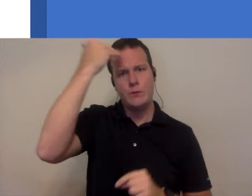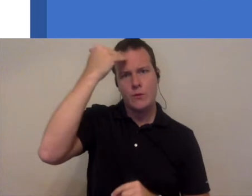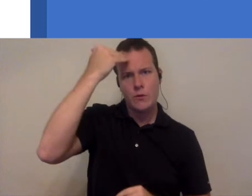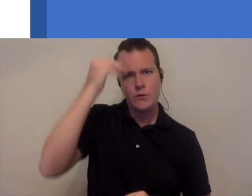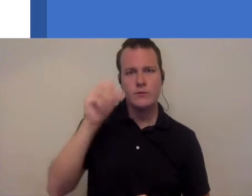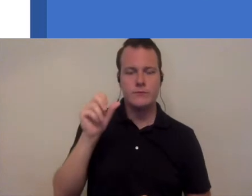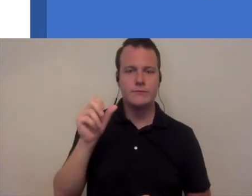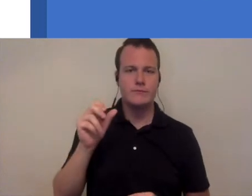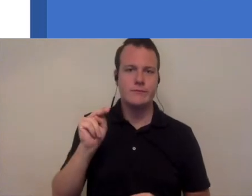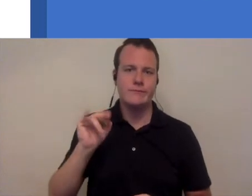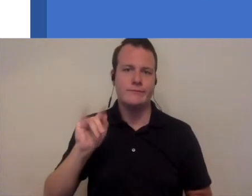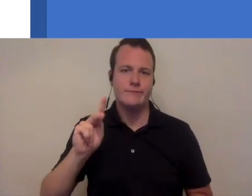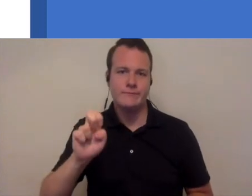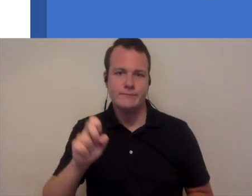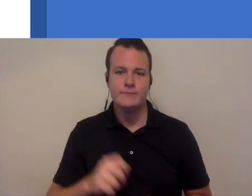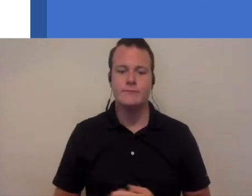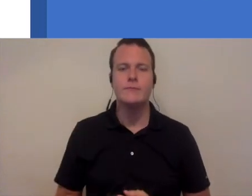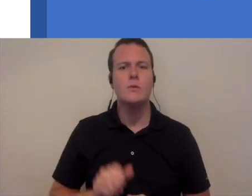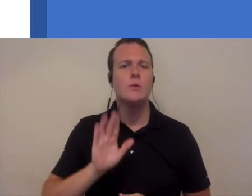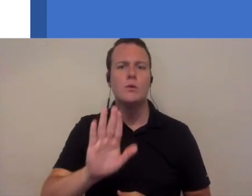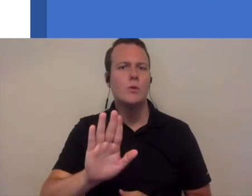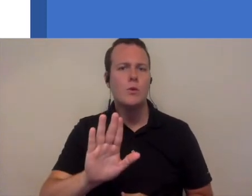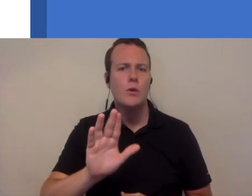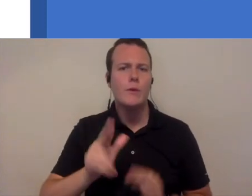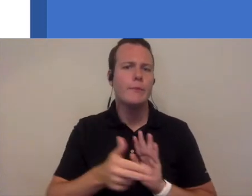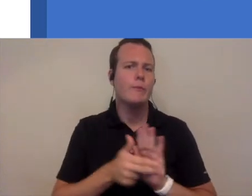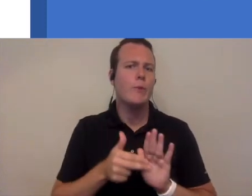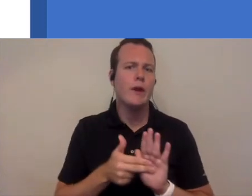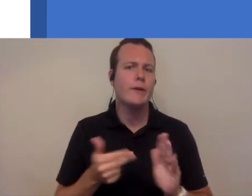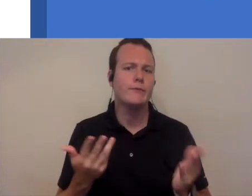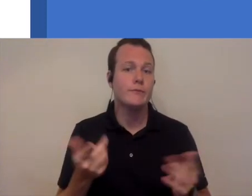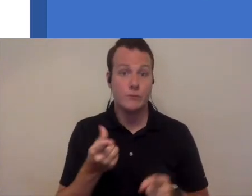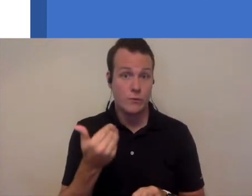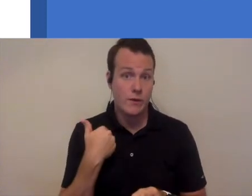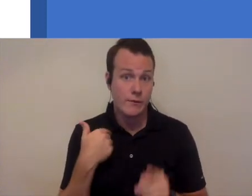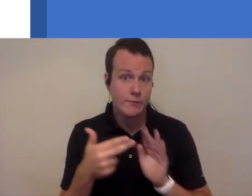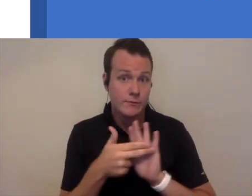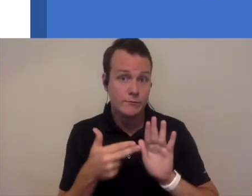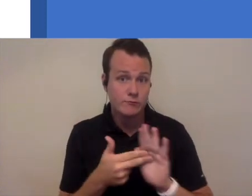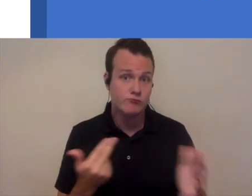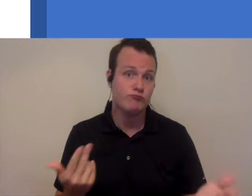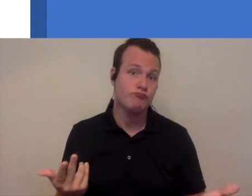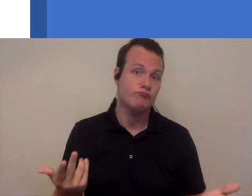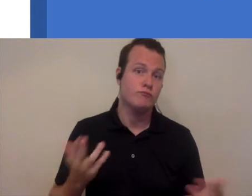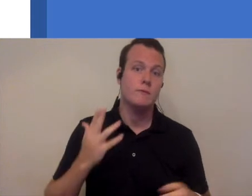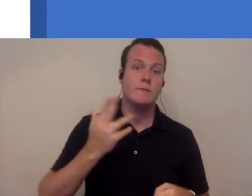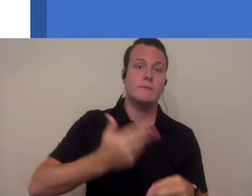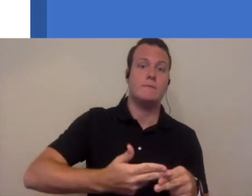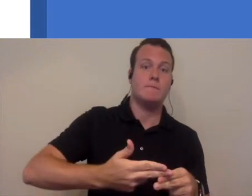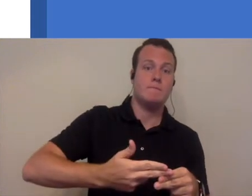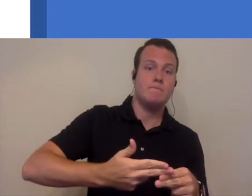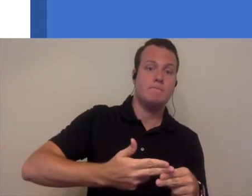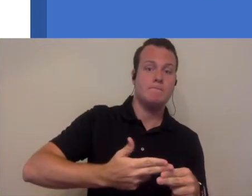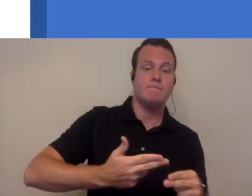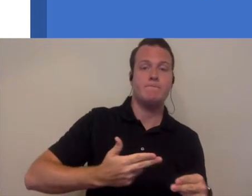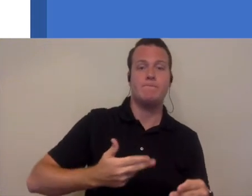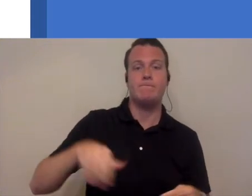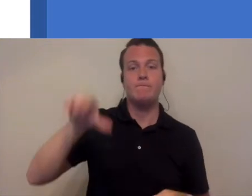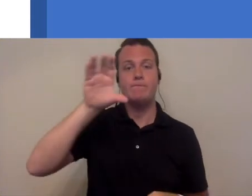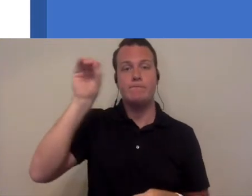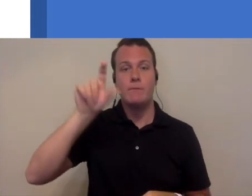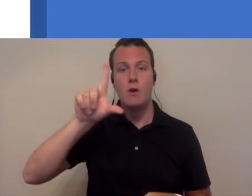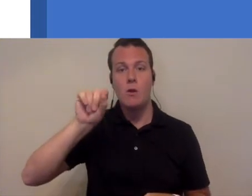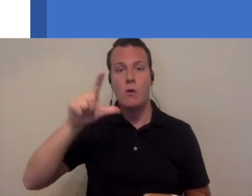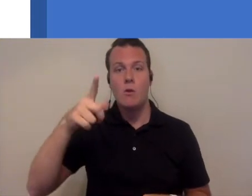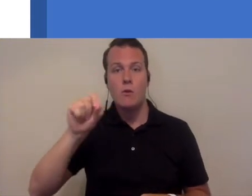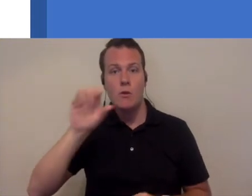for Nike. What is your brand? Do you have a brand? Is it your name? Do you have a company